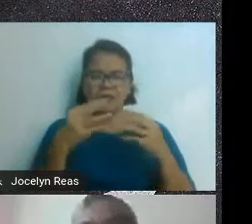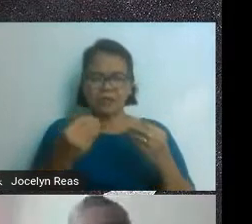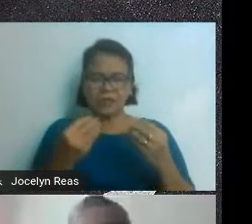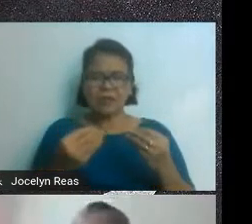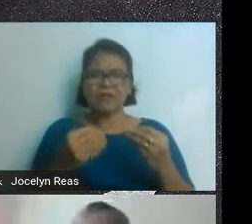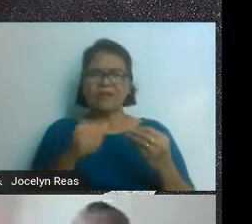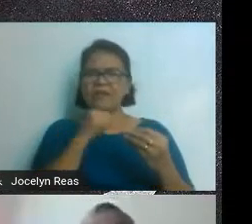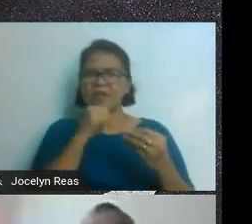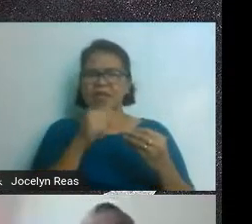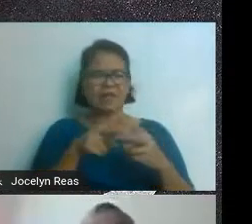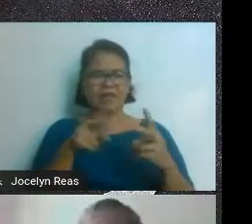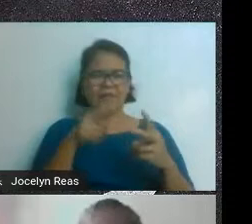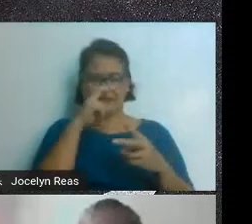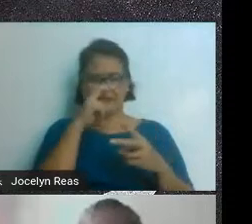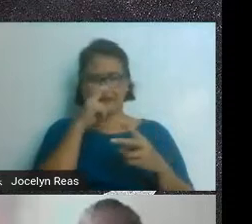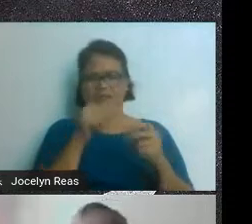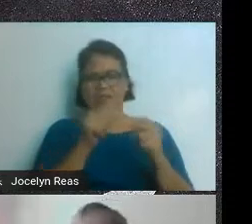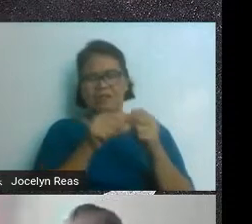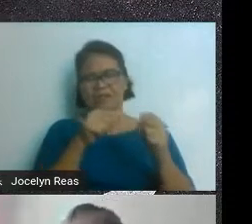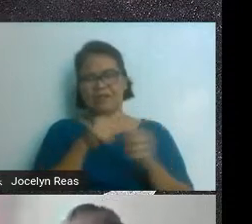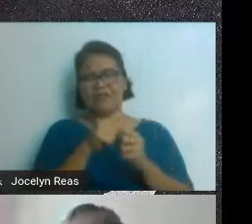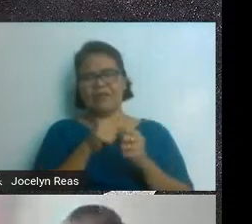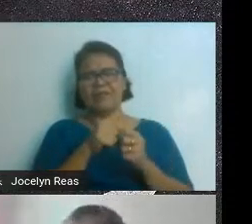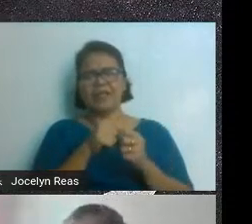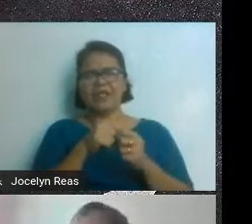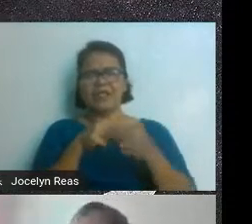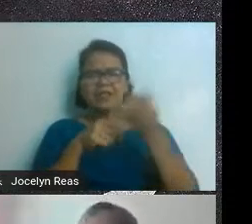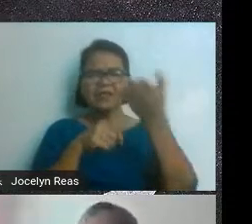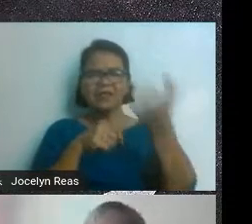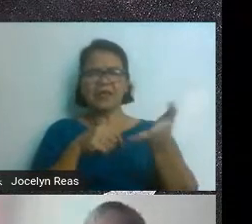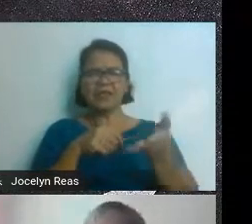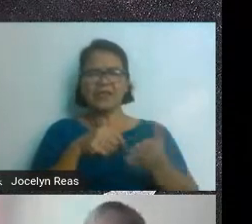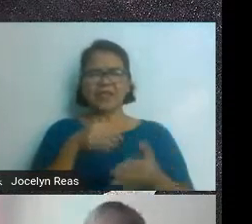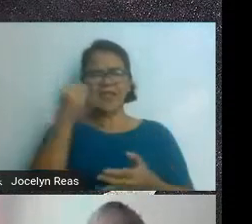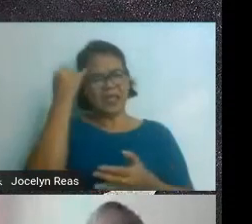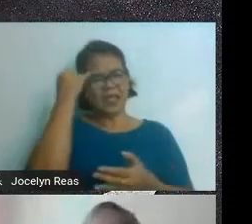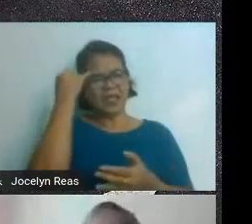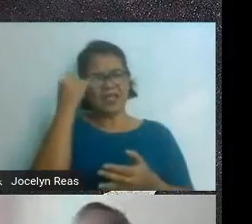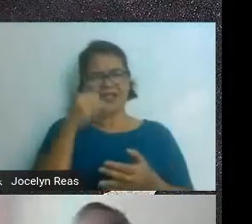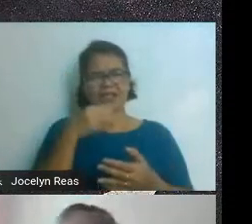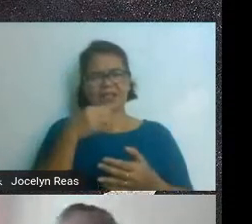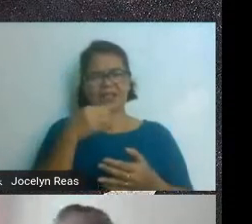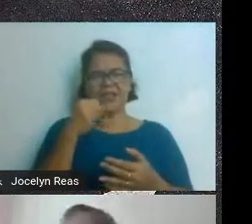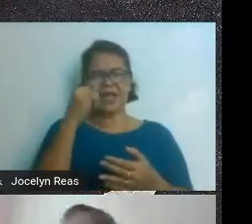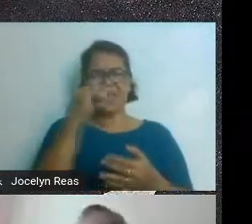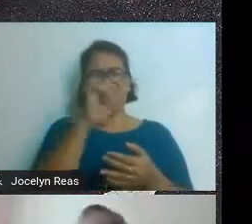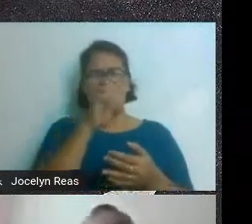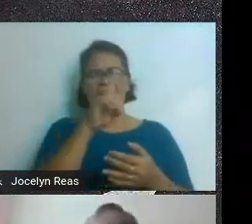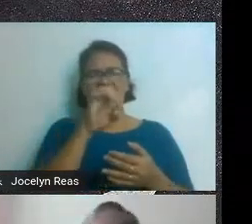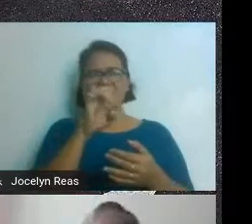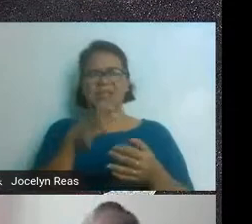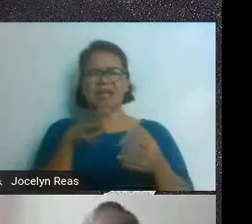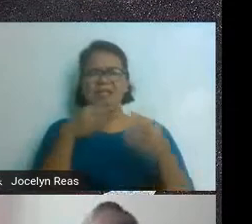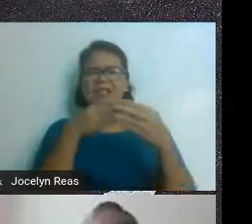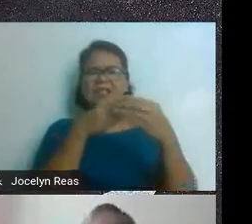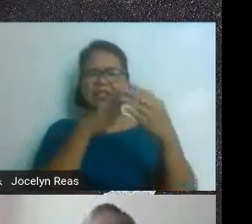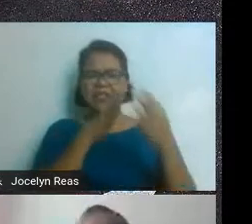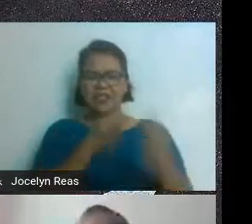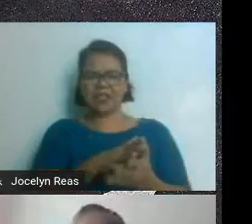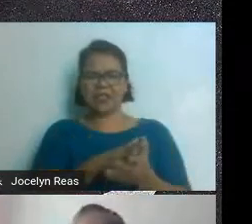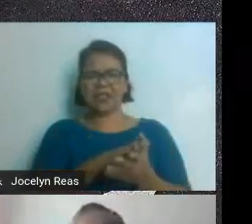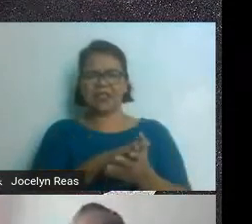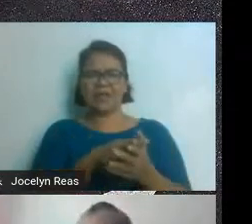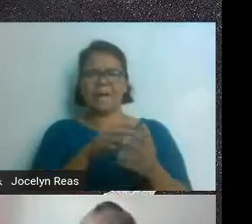the characteristics or of the traits of my ideal leader. Friends, I'm not yet this person, pero sang-ayon sa